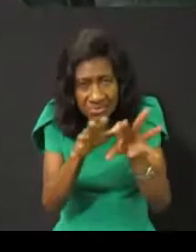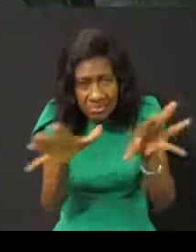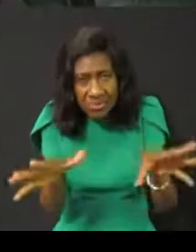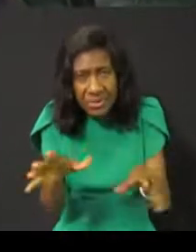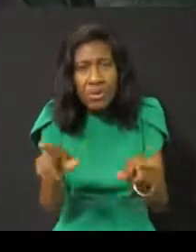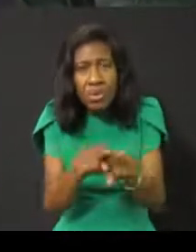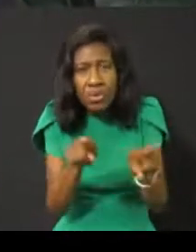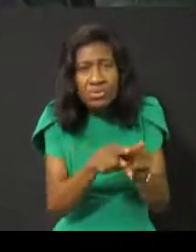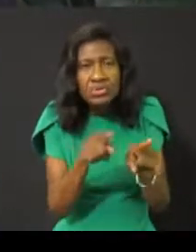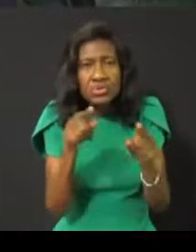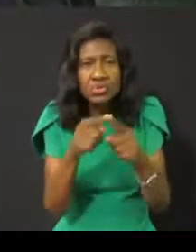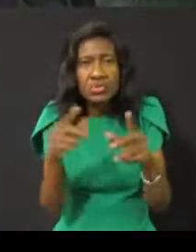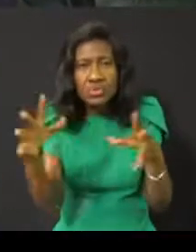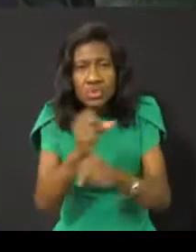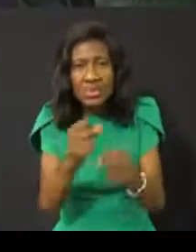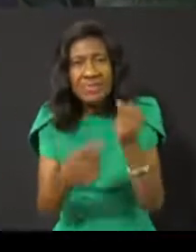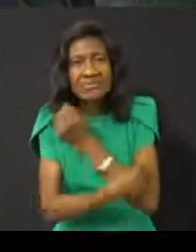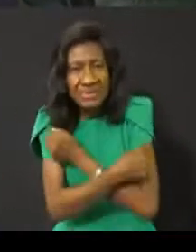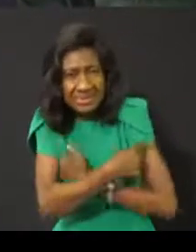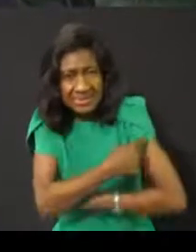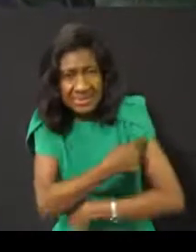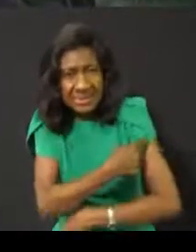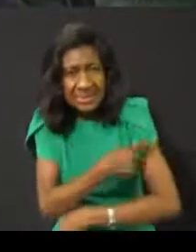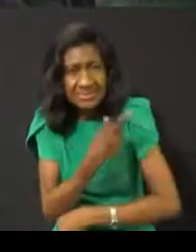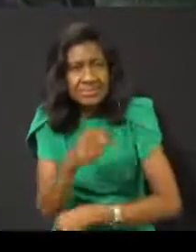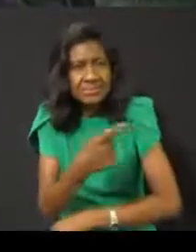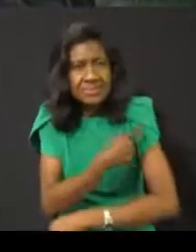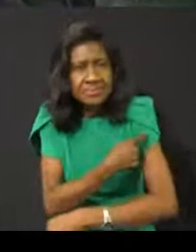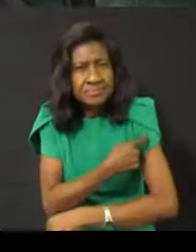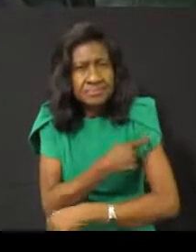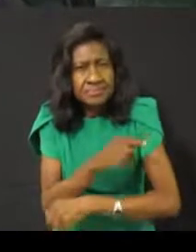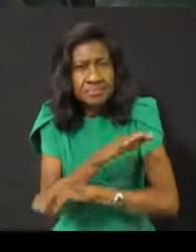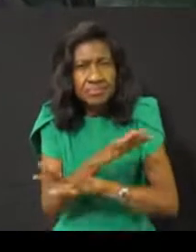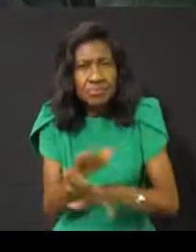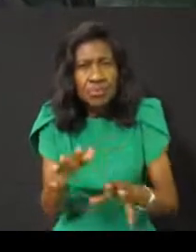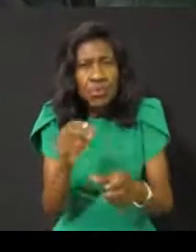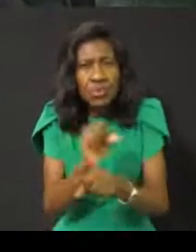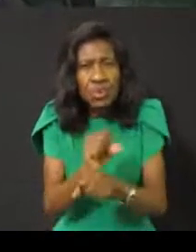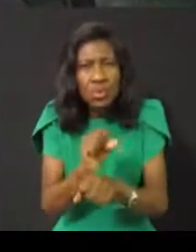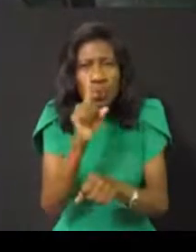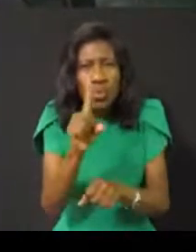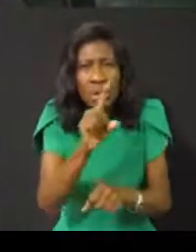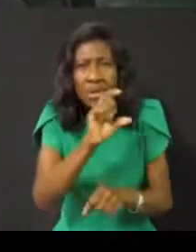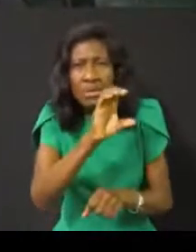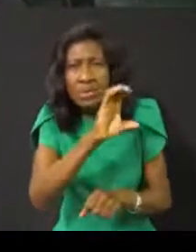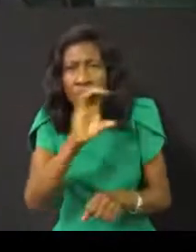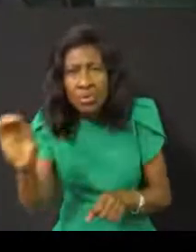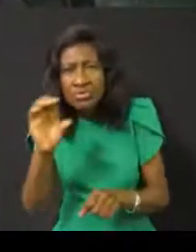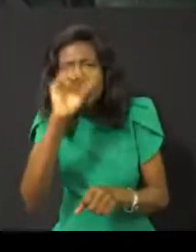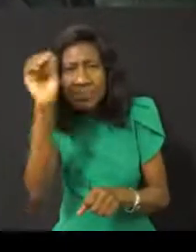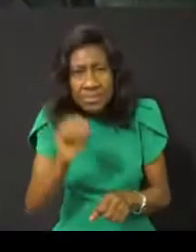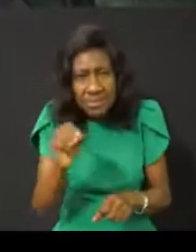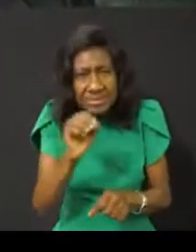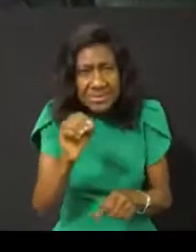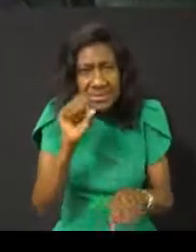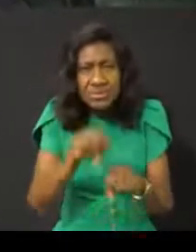vaccinated. The vaccination does not work, as we know, 100%, so it leaves a fraction